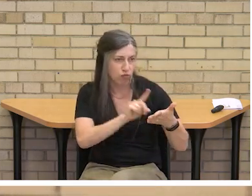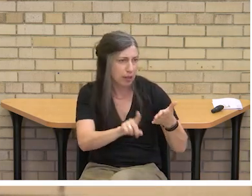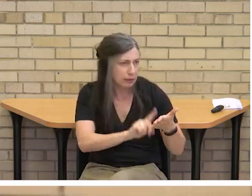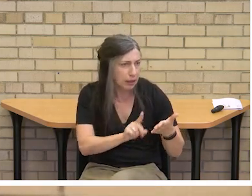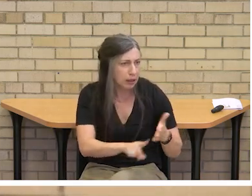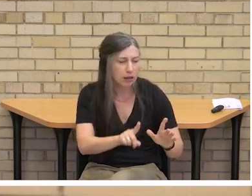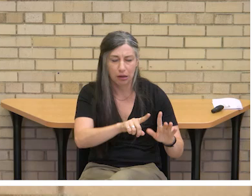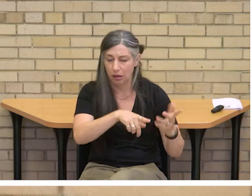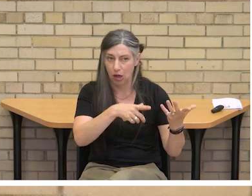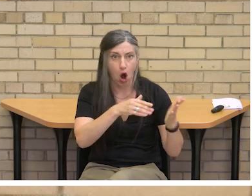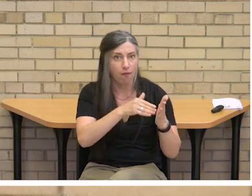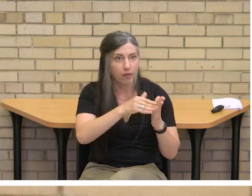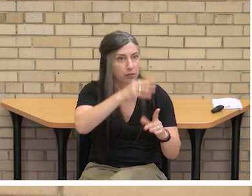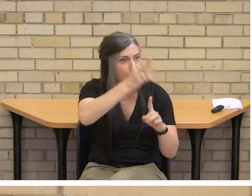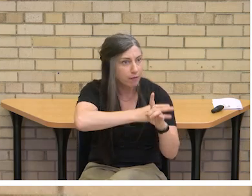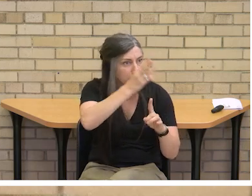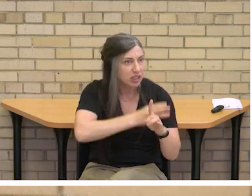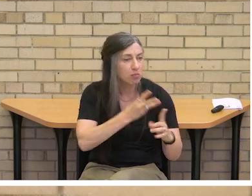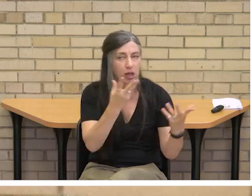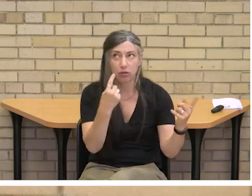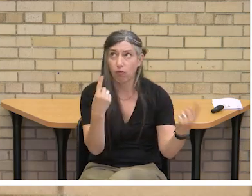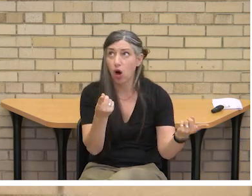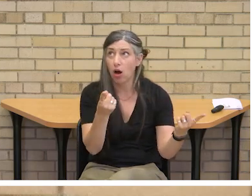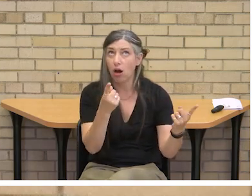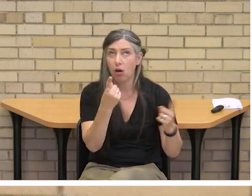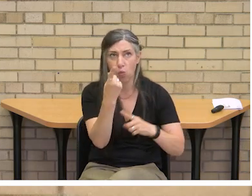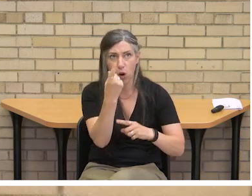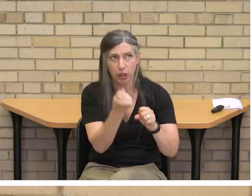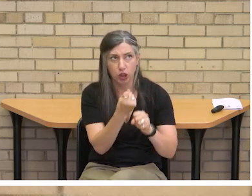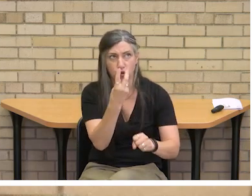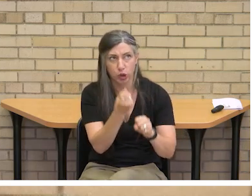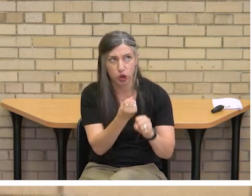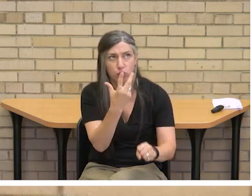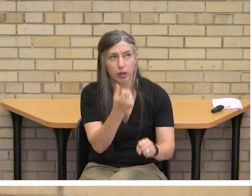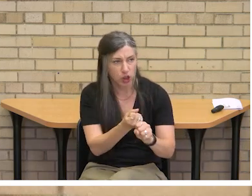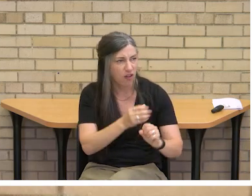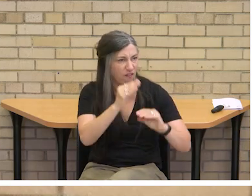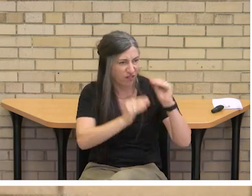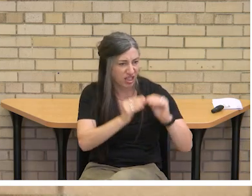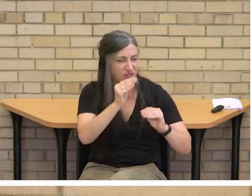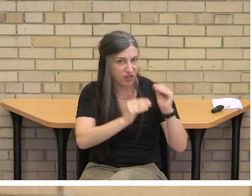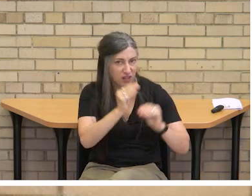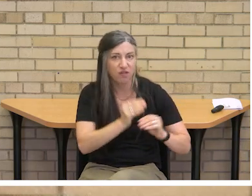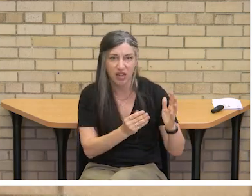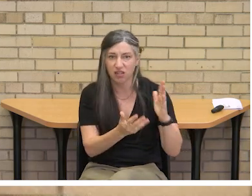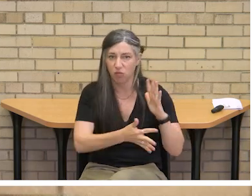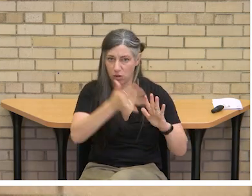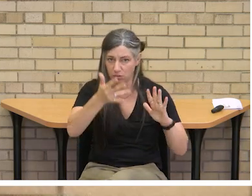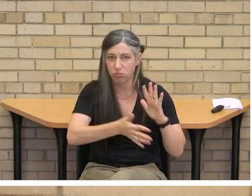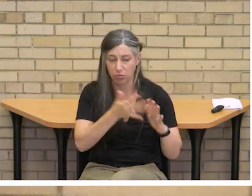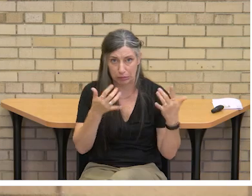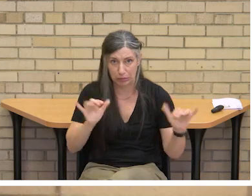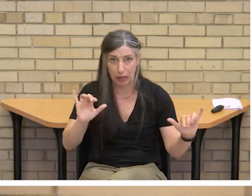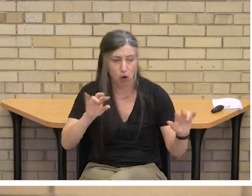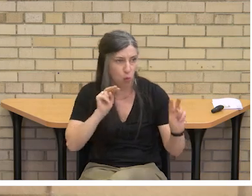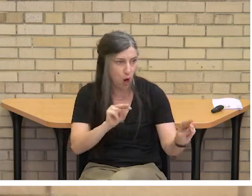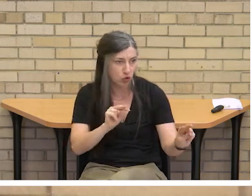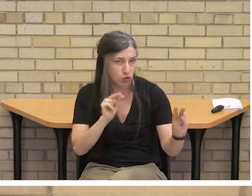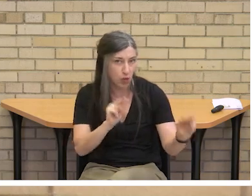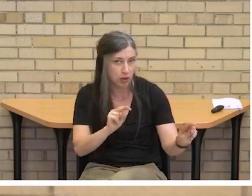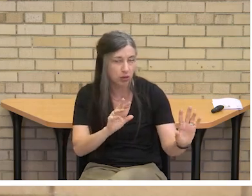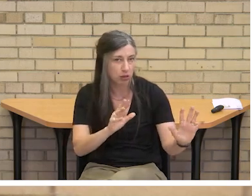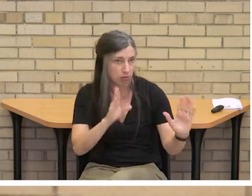6 months. We've done a number of repairs in the last couple of years. So at this time, you know, we're still advancing